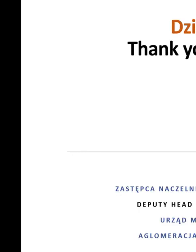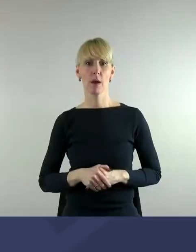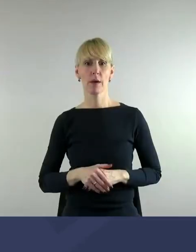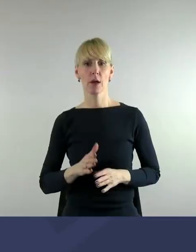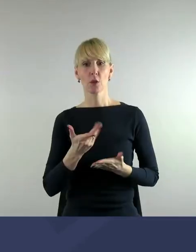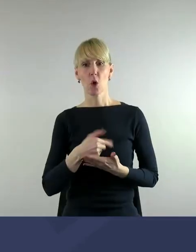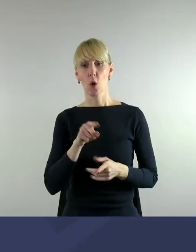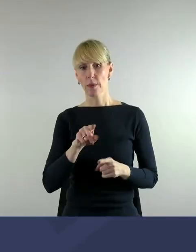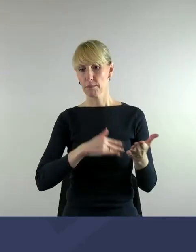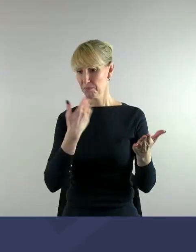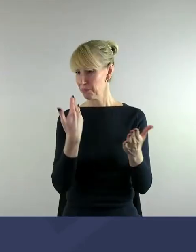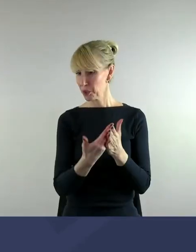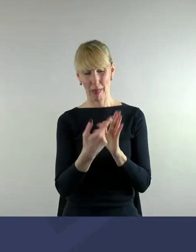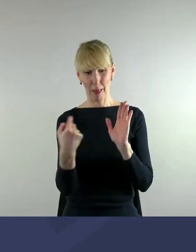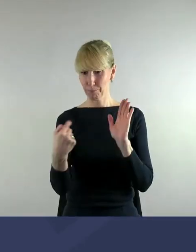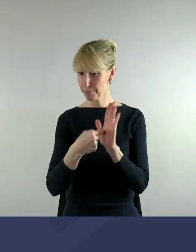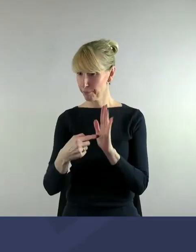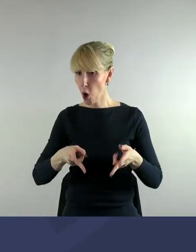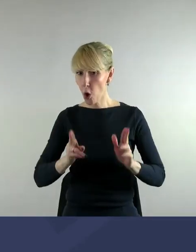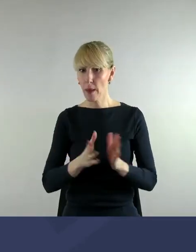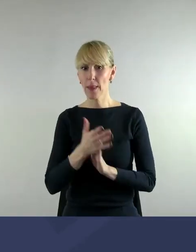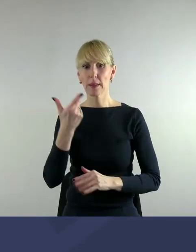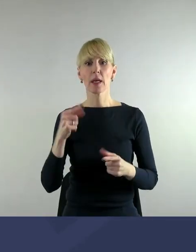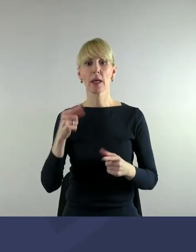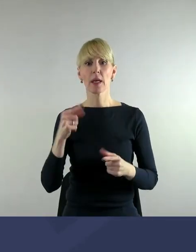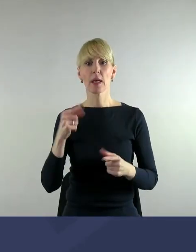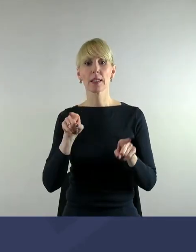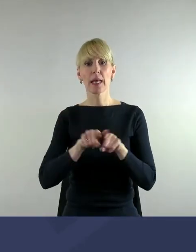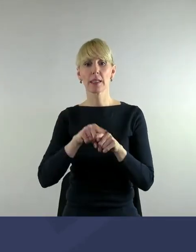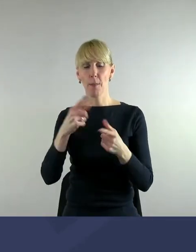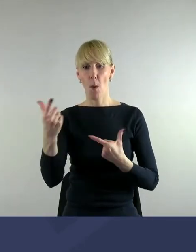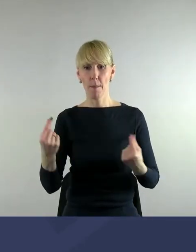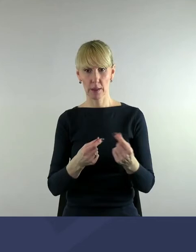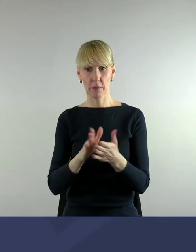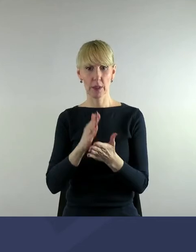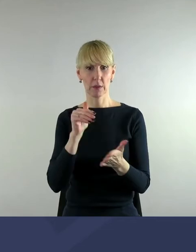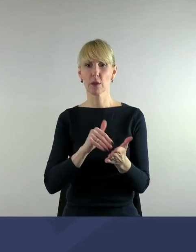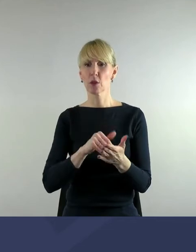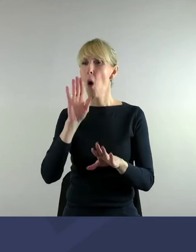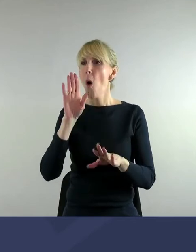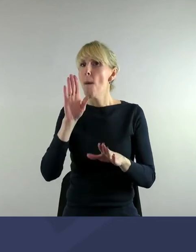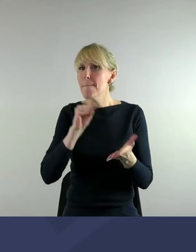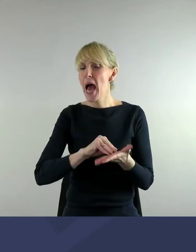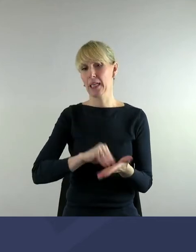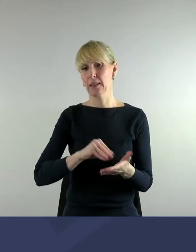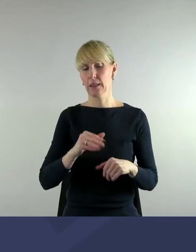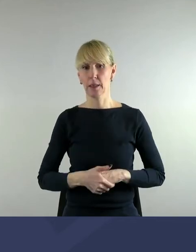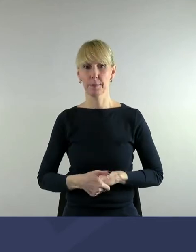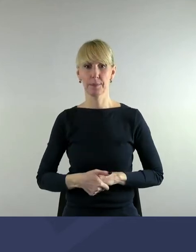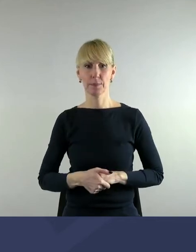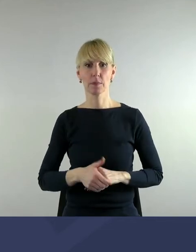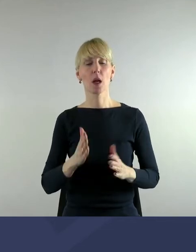have been able to show the really tangible results and show the partnership in a very practical